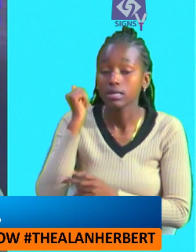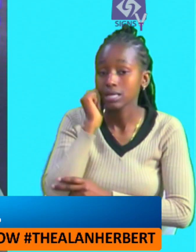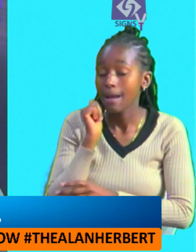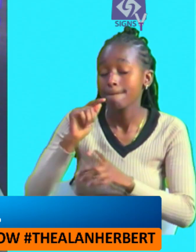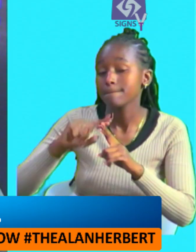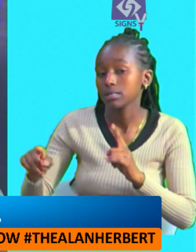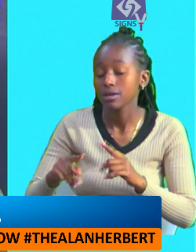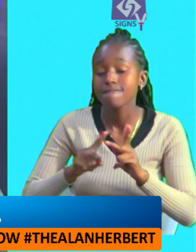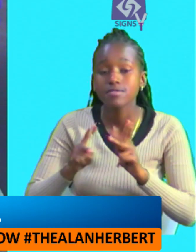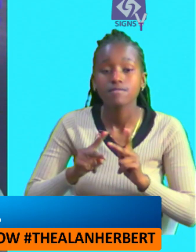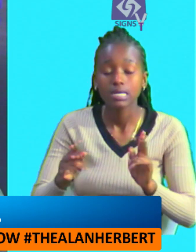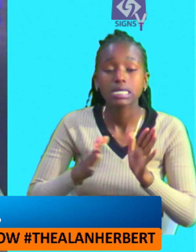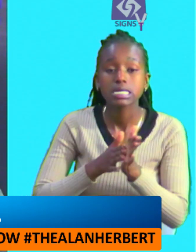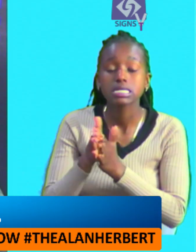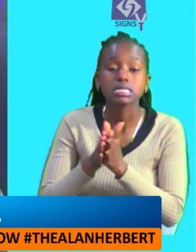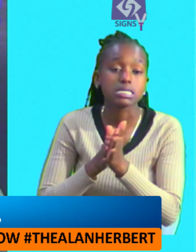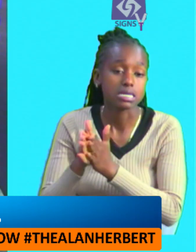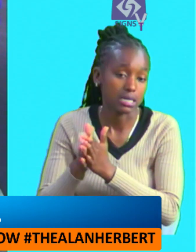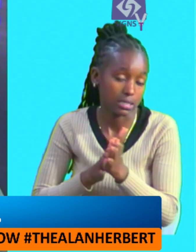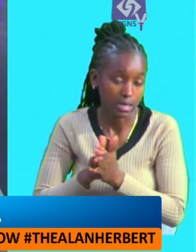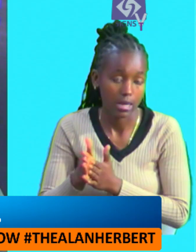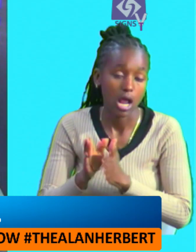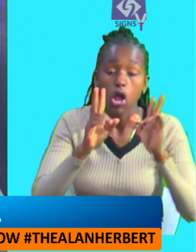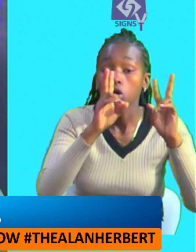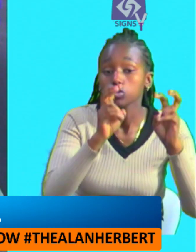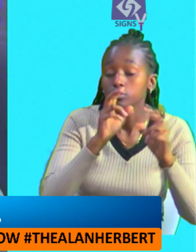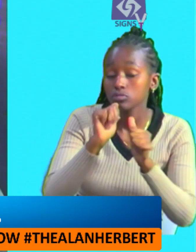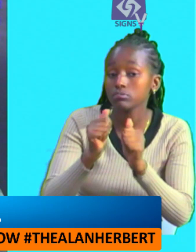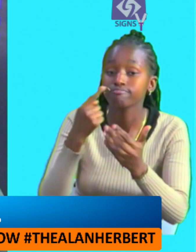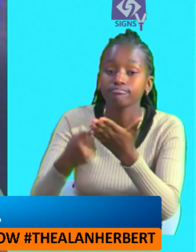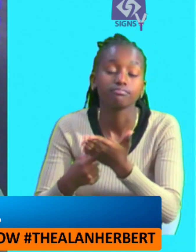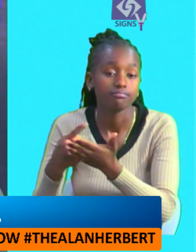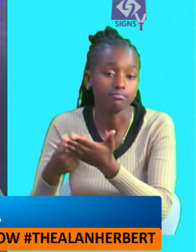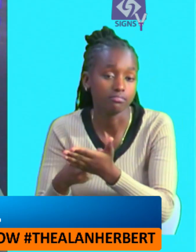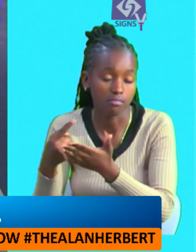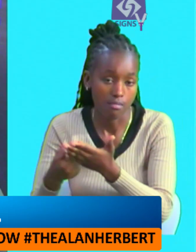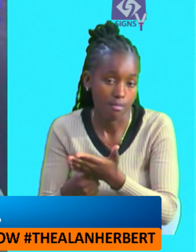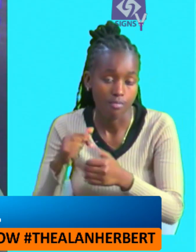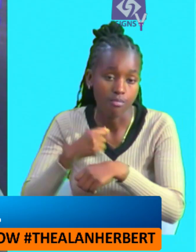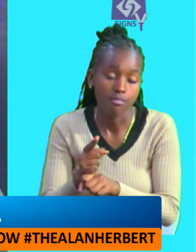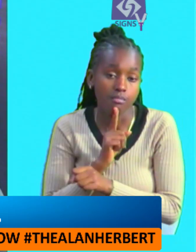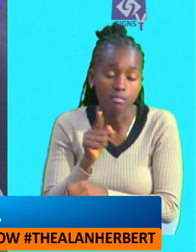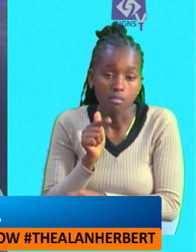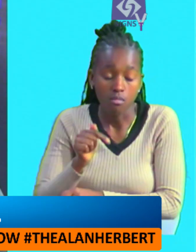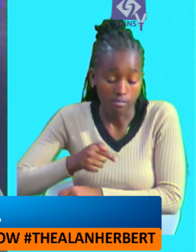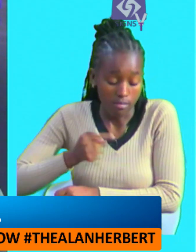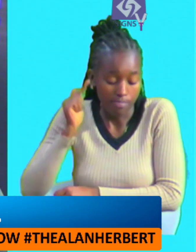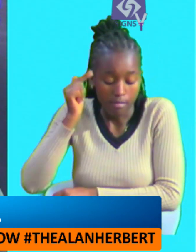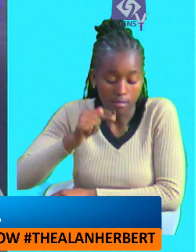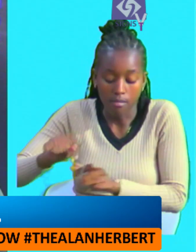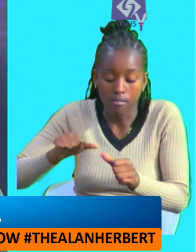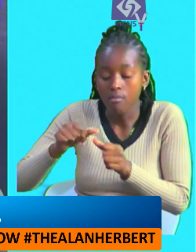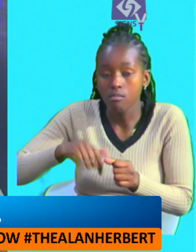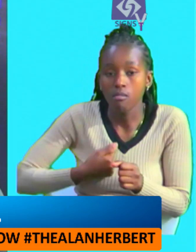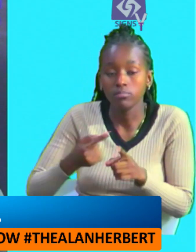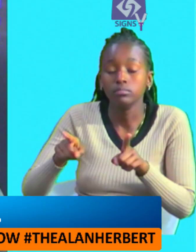lost a relative. Yeah. And her story was so much relating to live life because her story